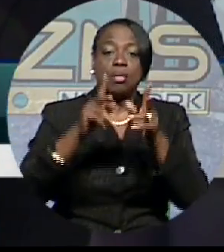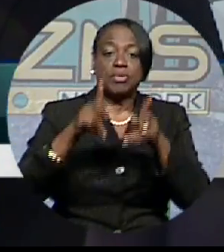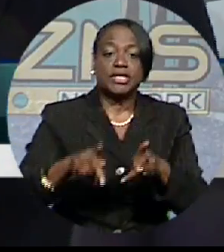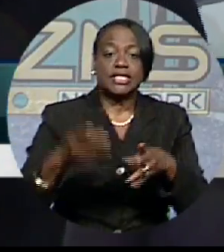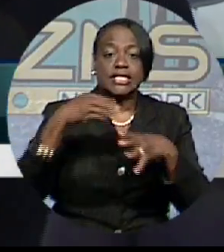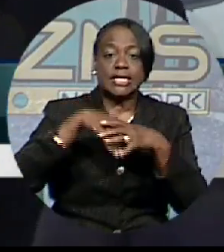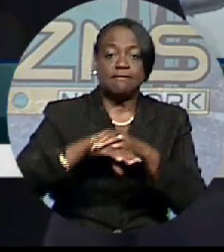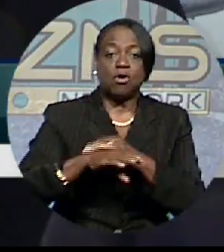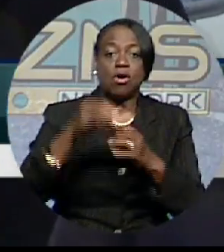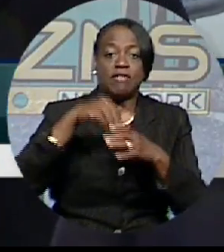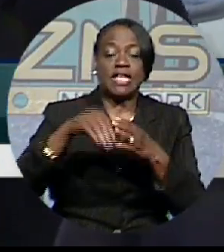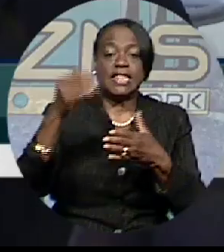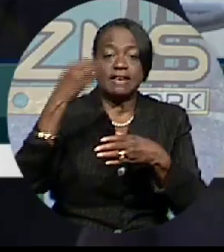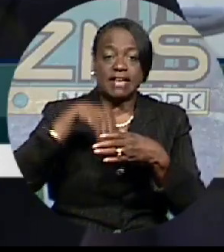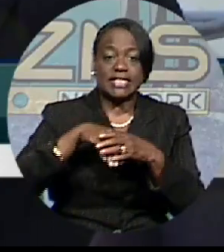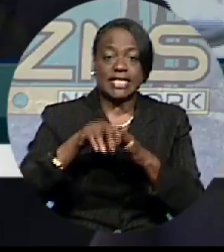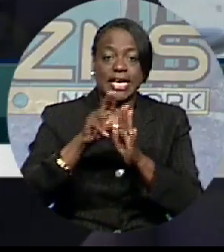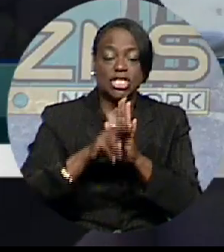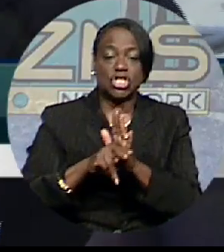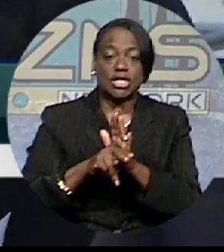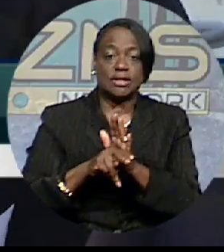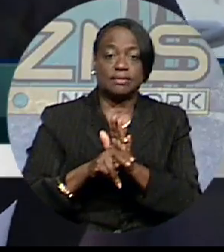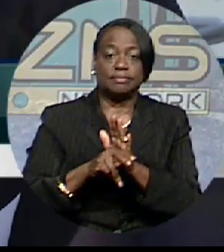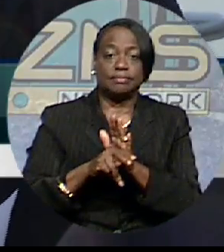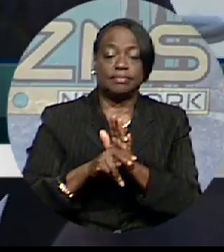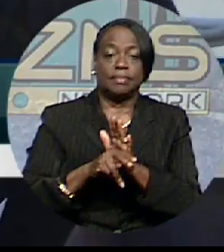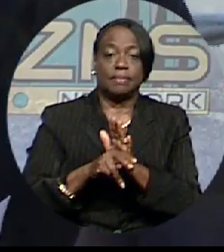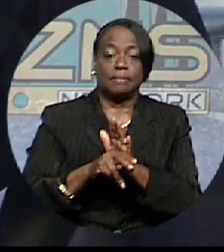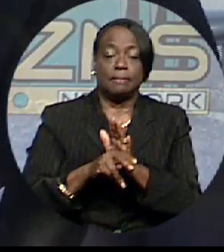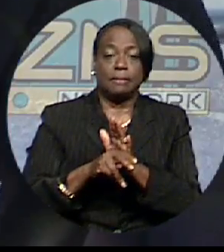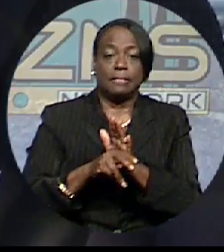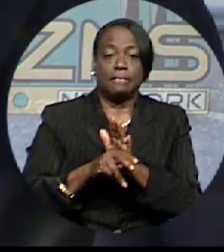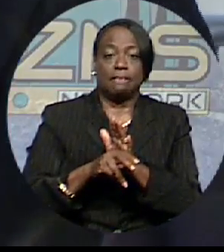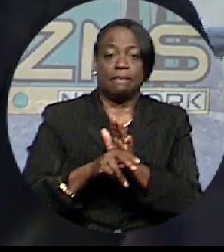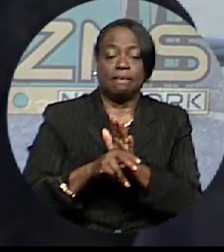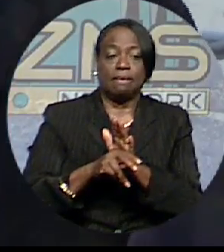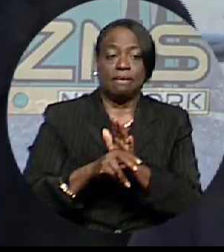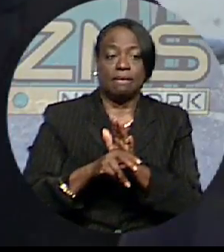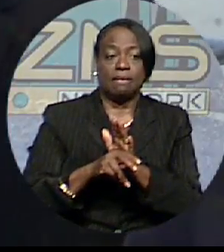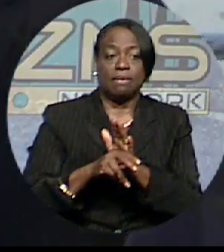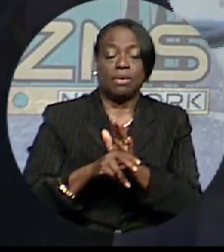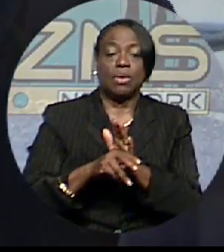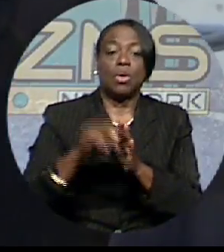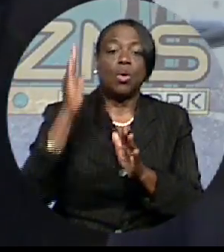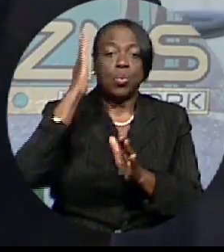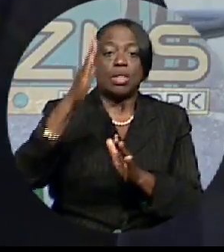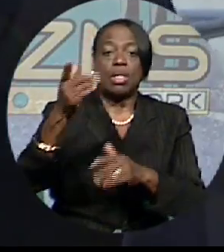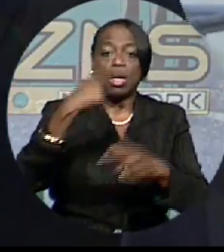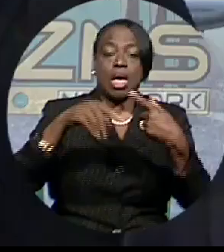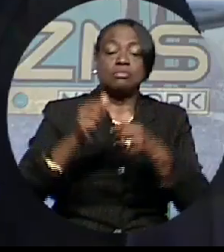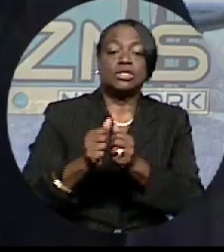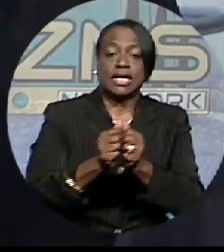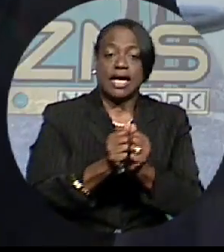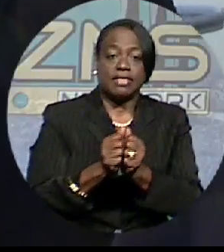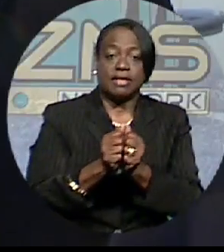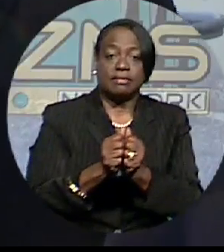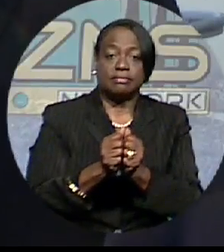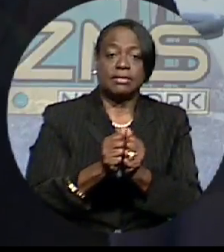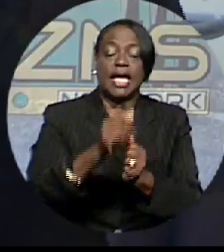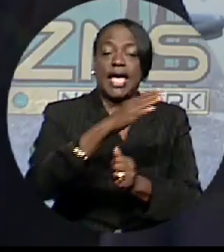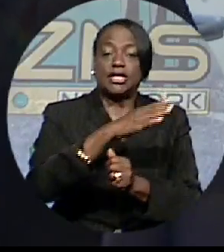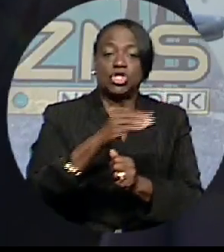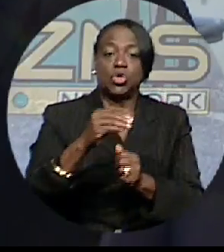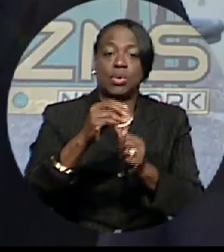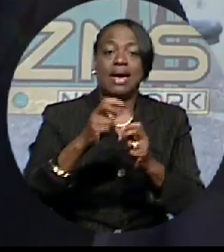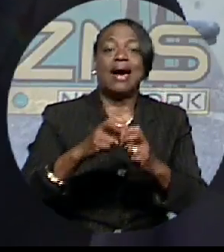involved in the investigation, the NTSB, the FAA, Bombardier, and the Department, Civil Aviation Department, will come together and do an analysis of all of